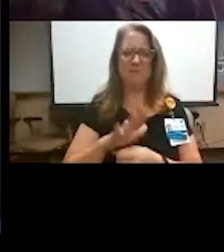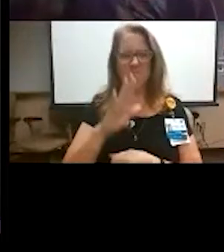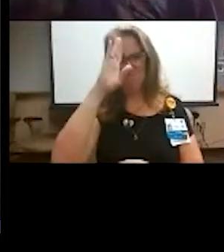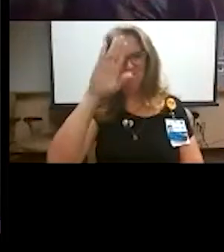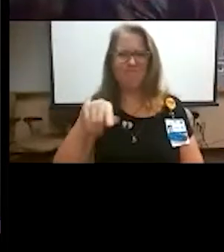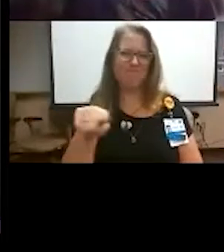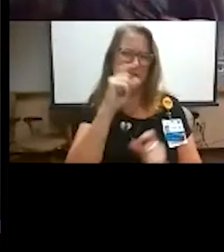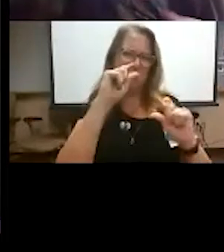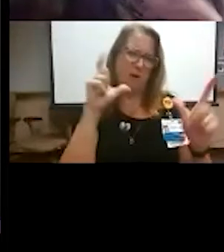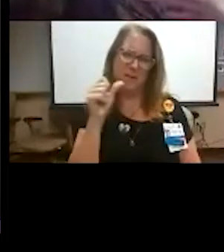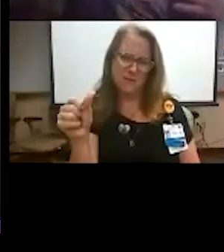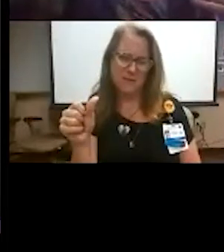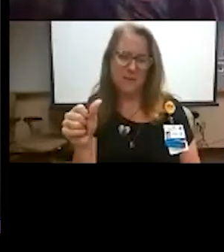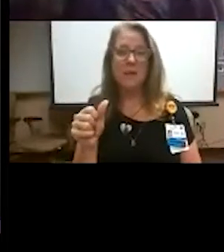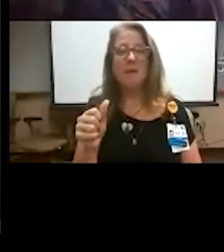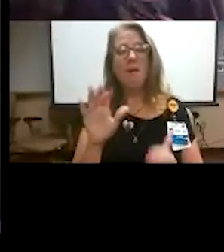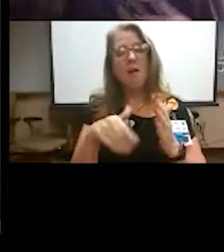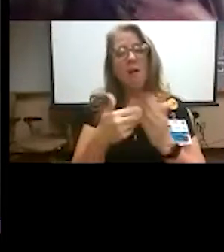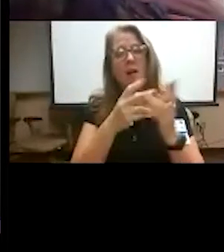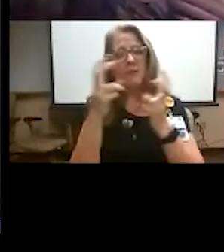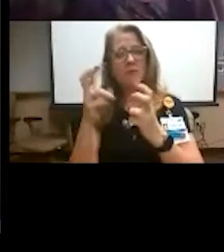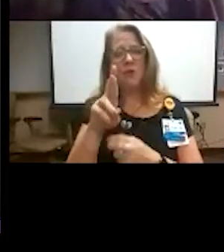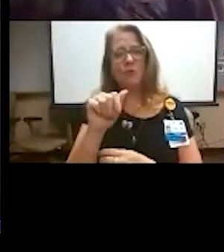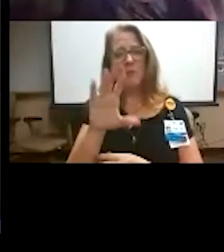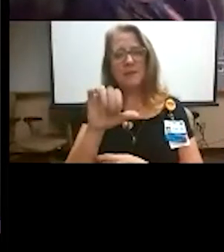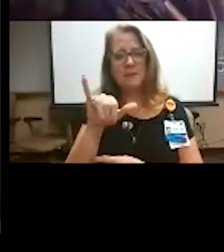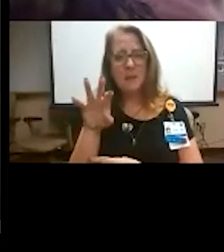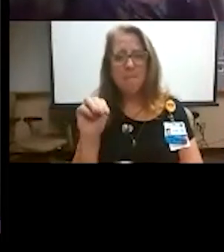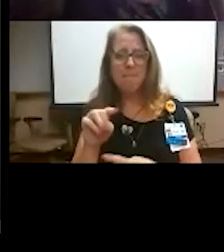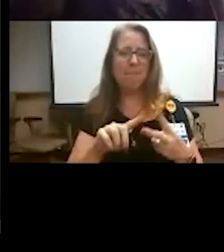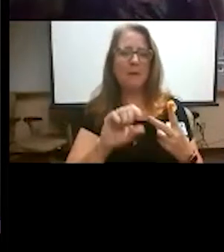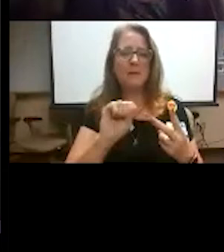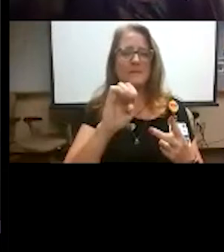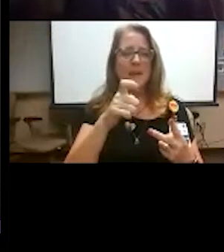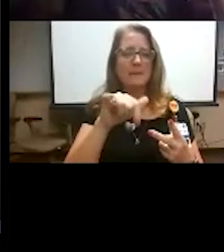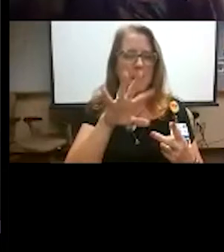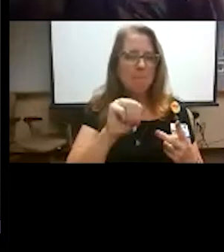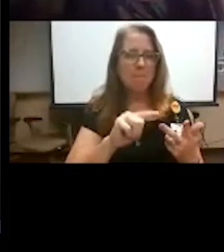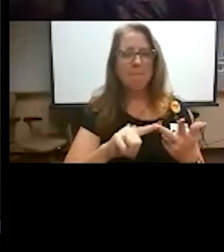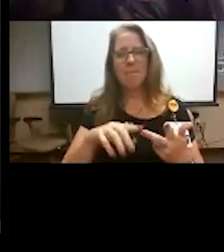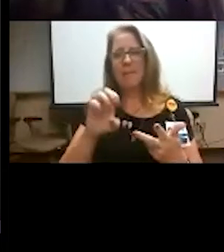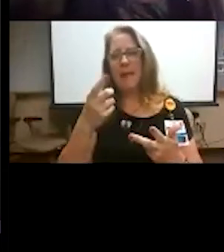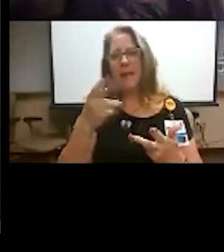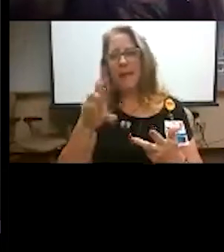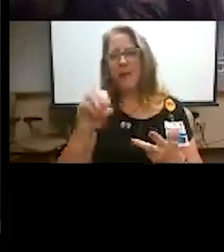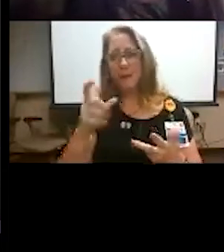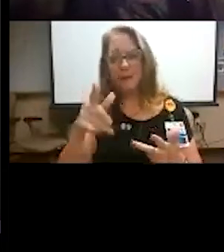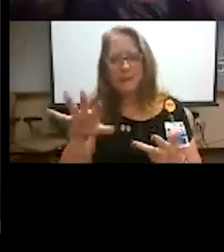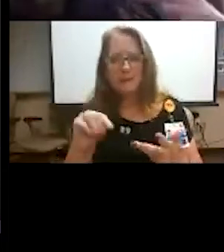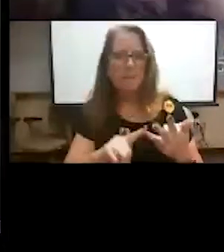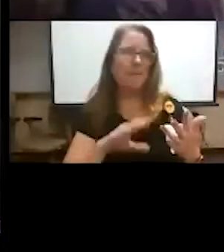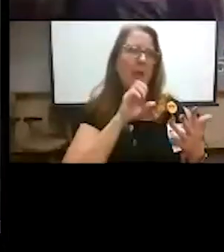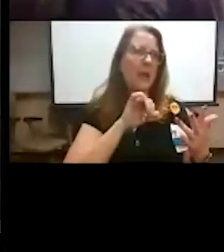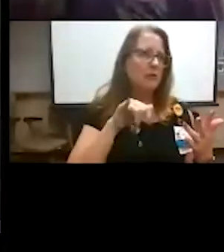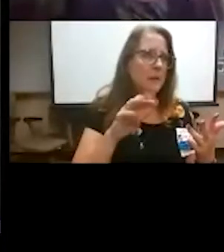anybody. All of the issues of racism and sexism and heterosexism and ageism, and you name it,